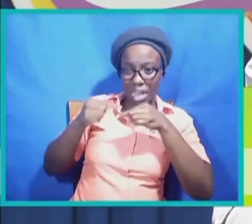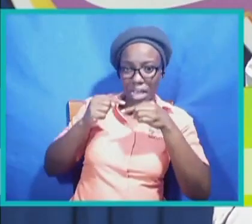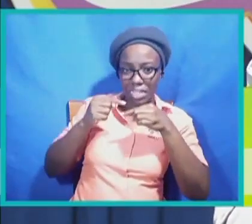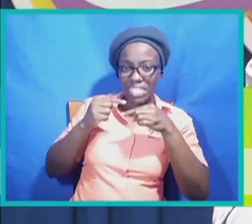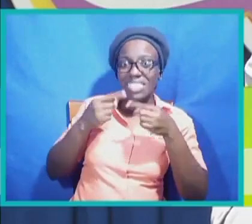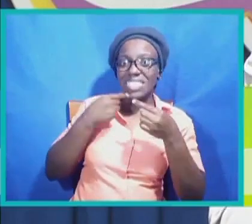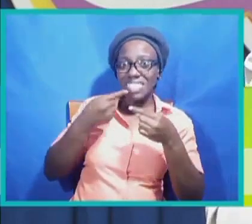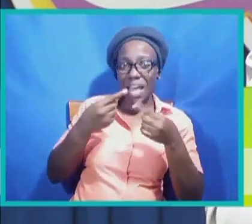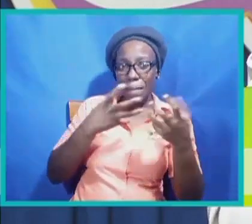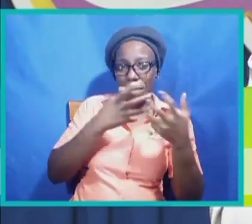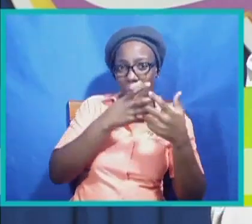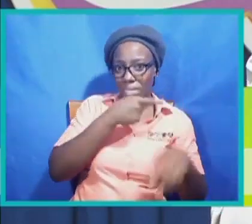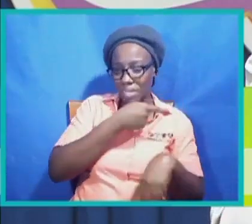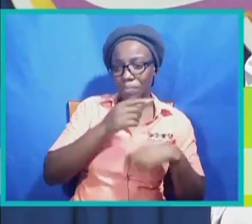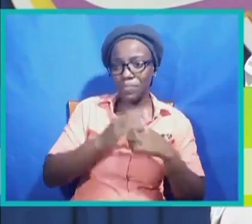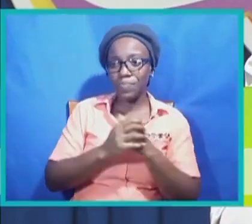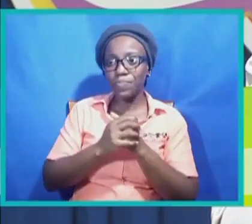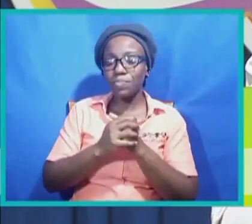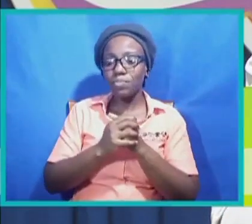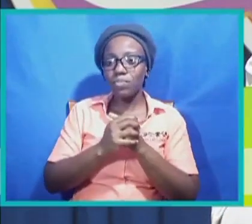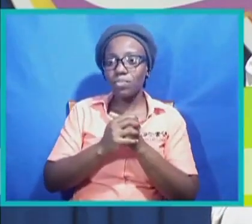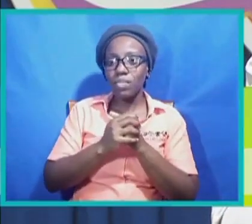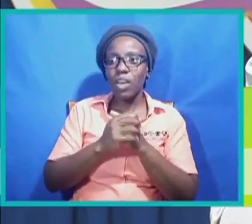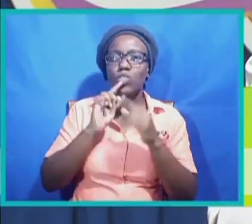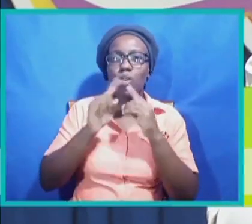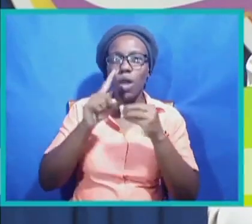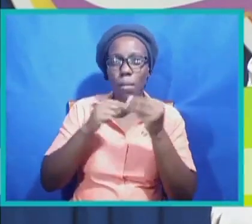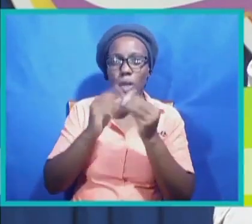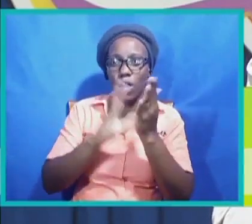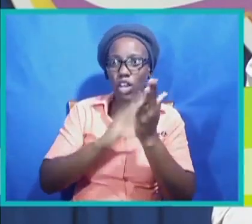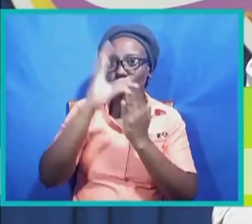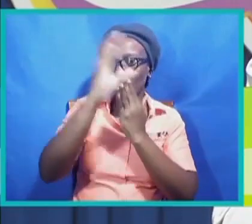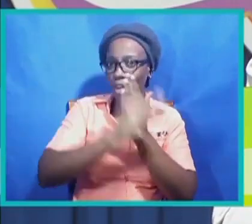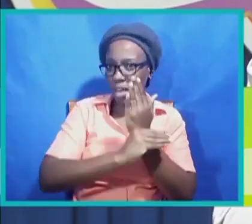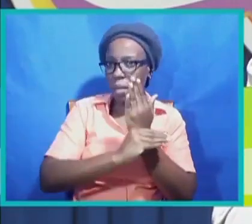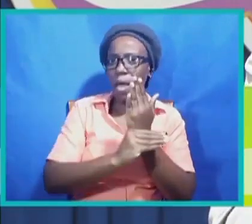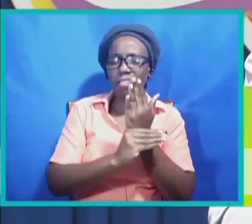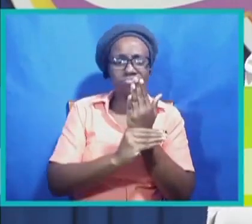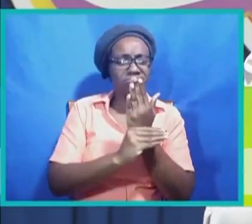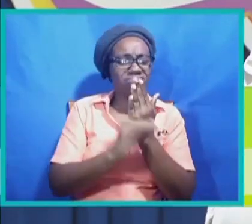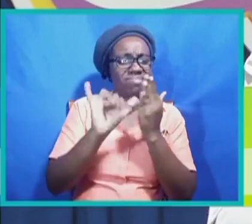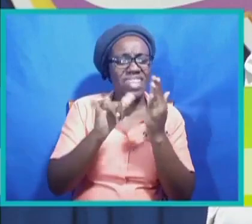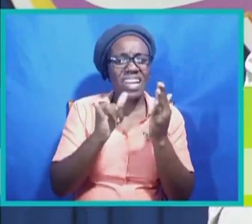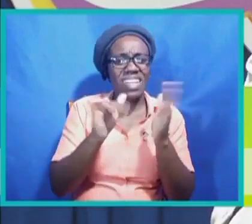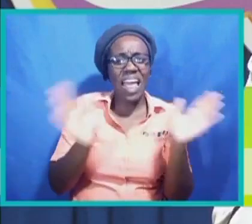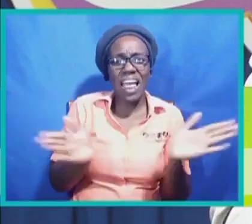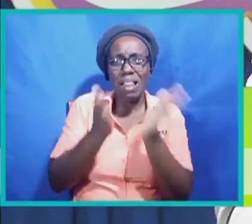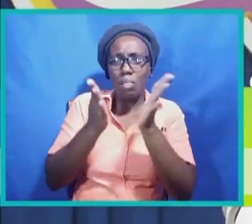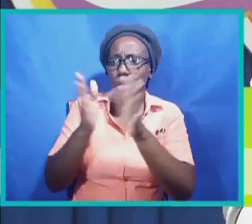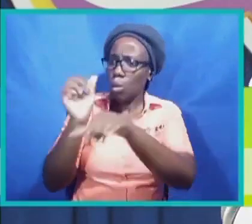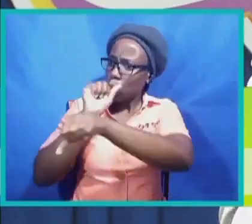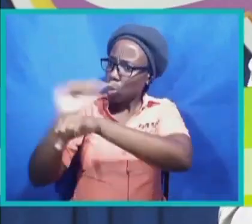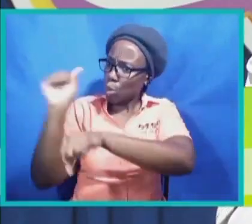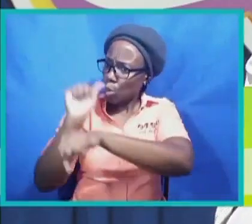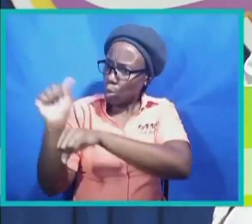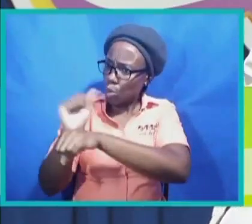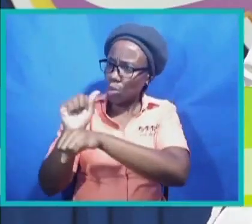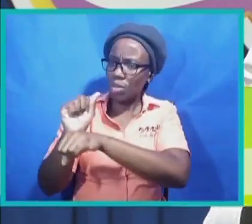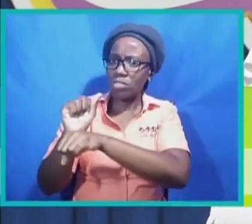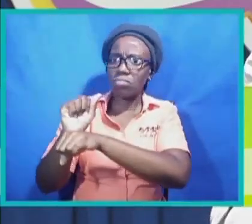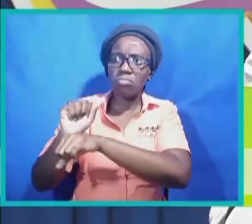the curriculum plays in building the country's labor force and global competitiveness. And to point out